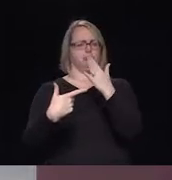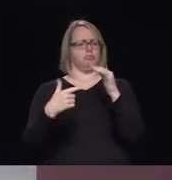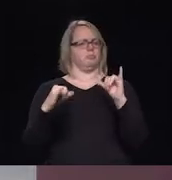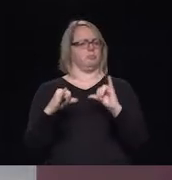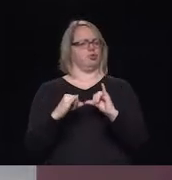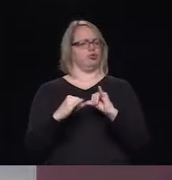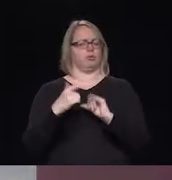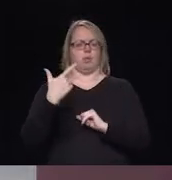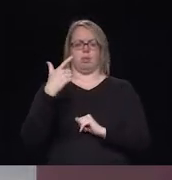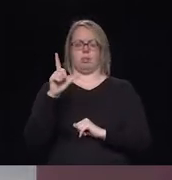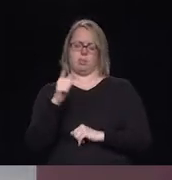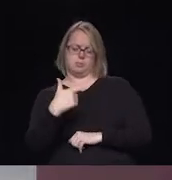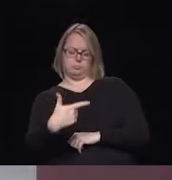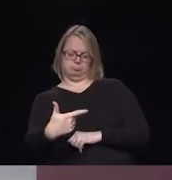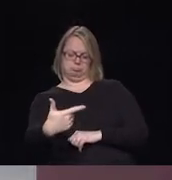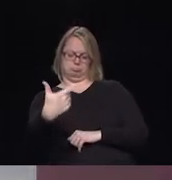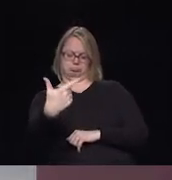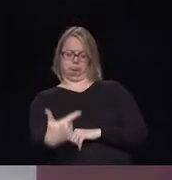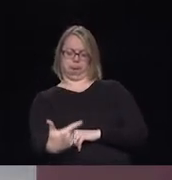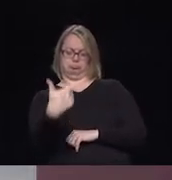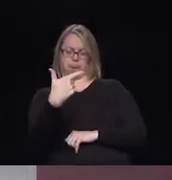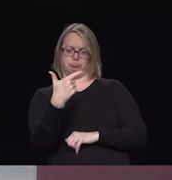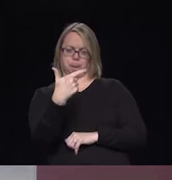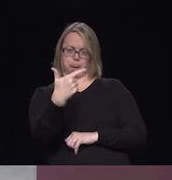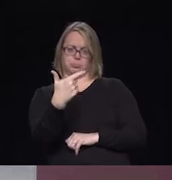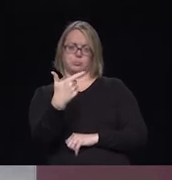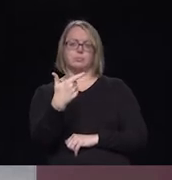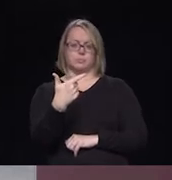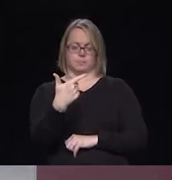And that helps you figure out how big your boat is going to be.